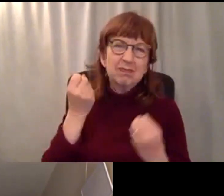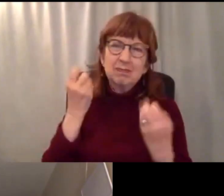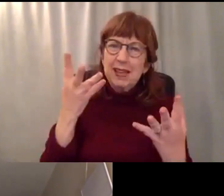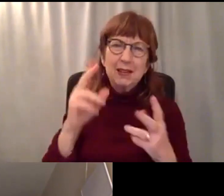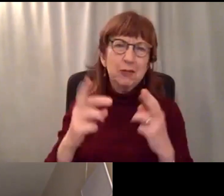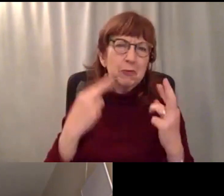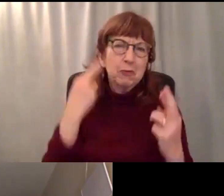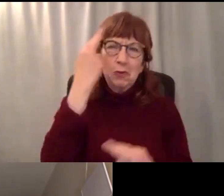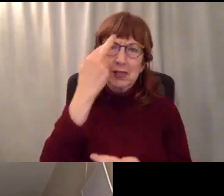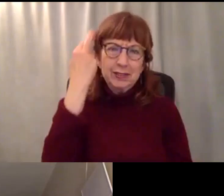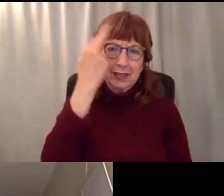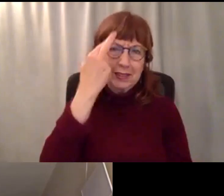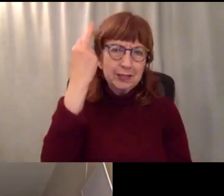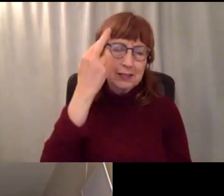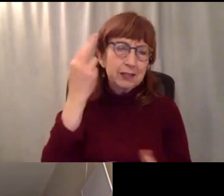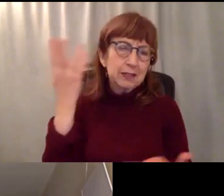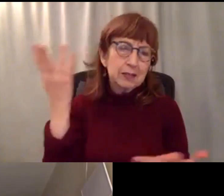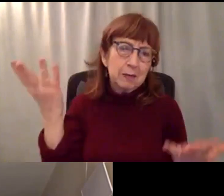whether